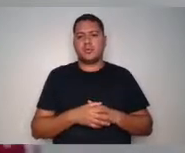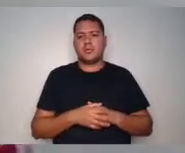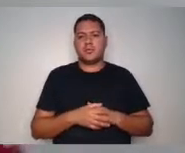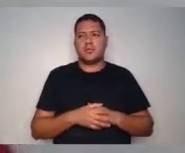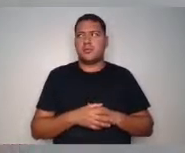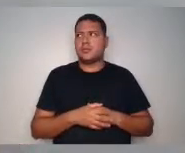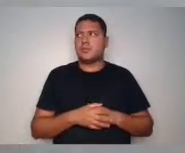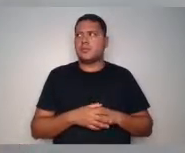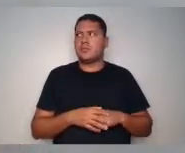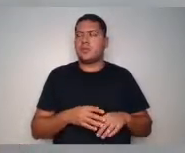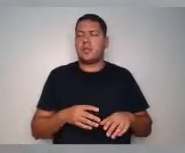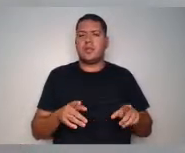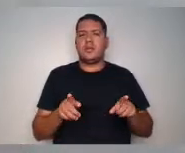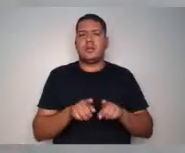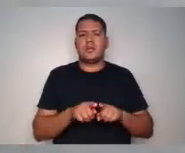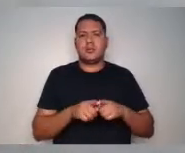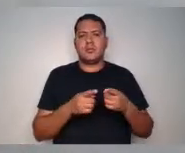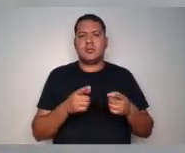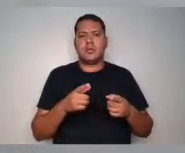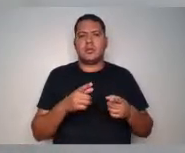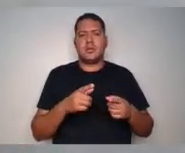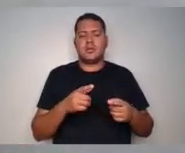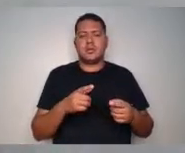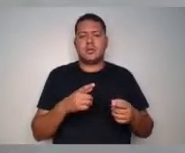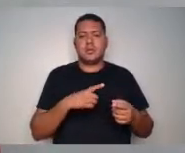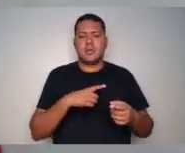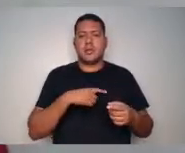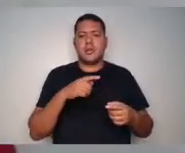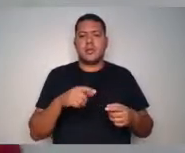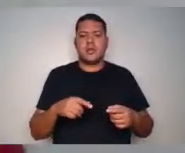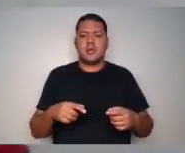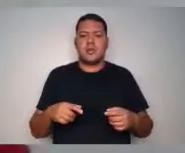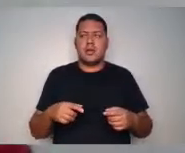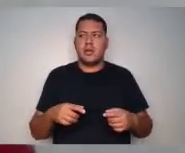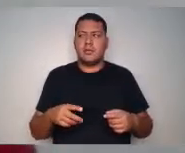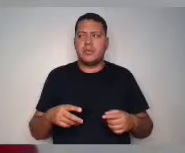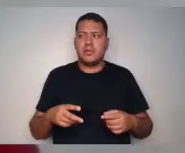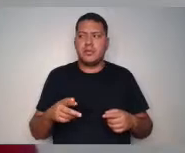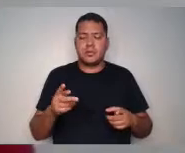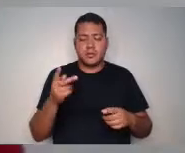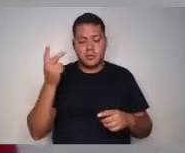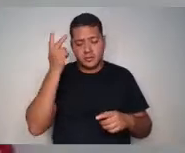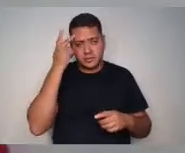continuity, and they are basically